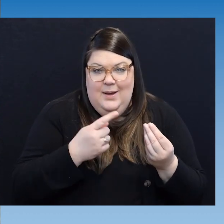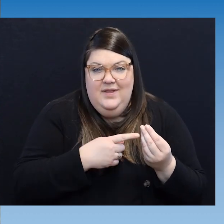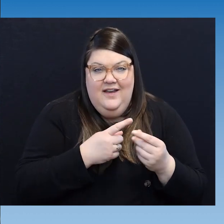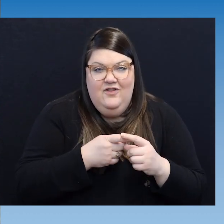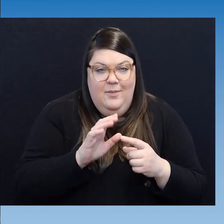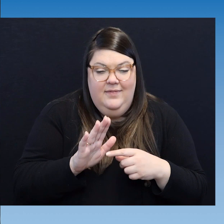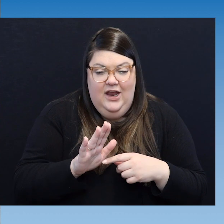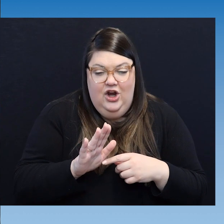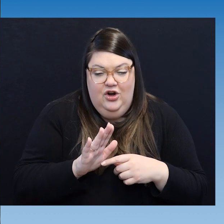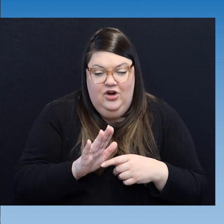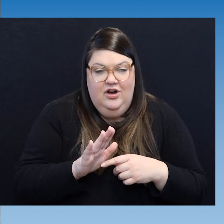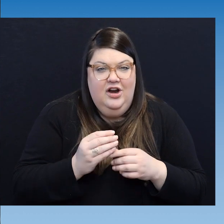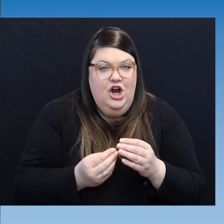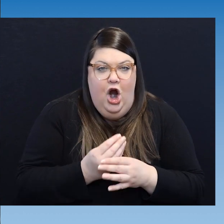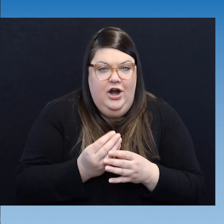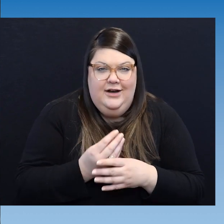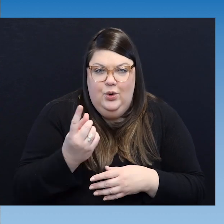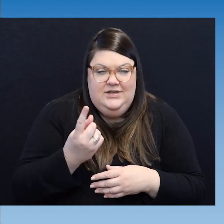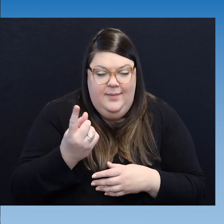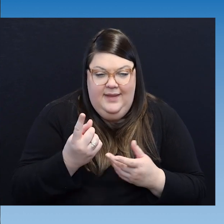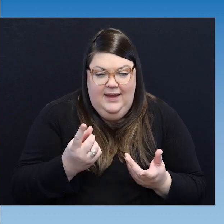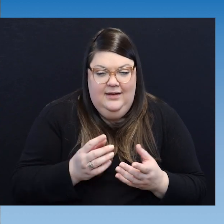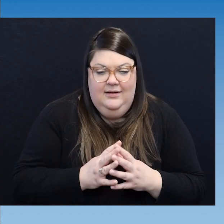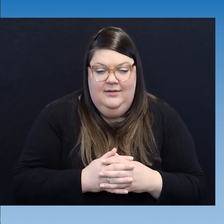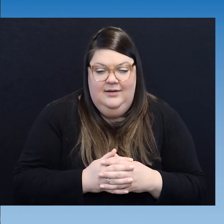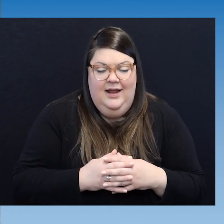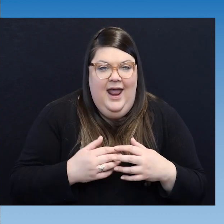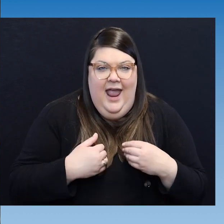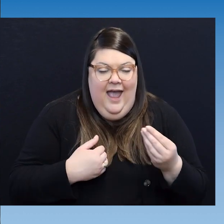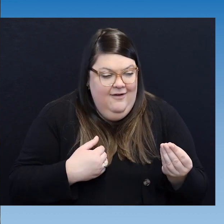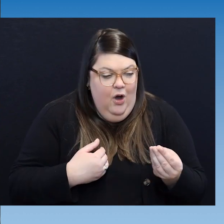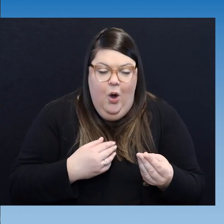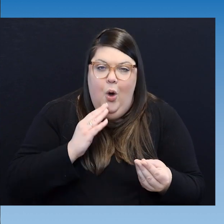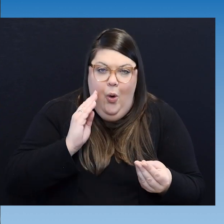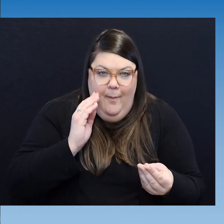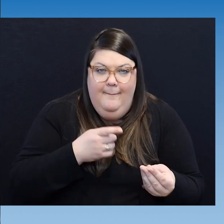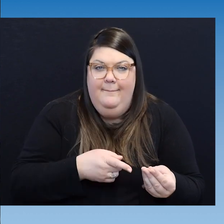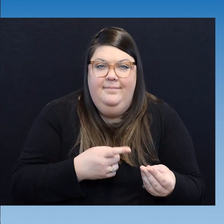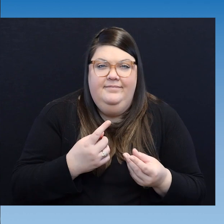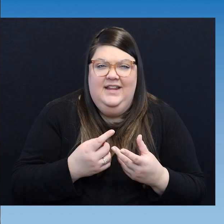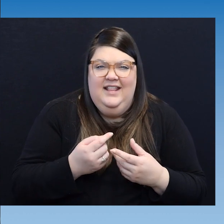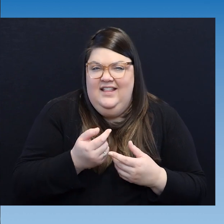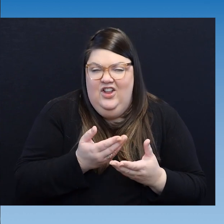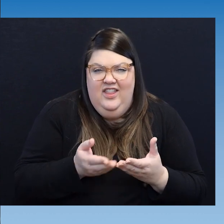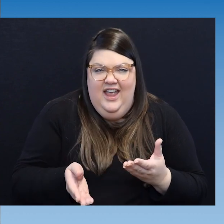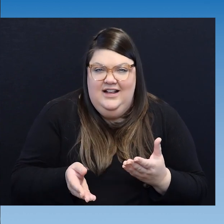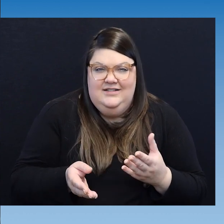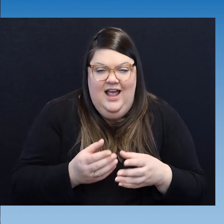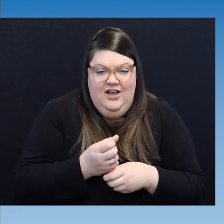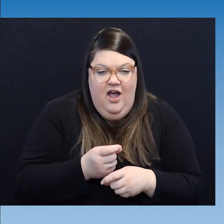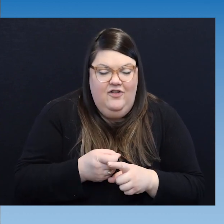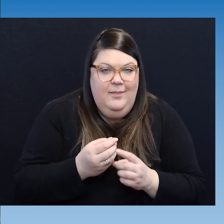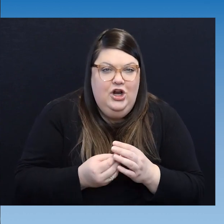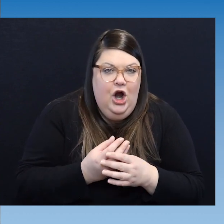something from their, garden or something. And I have that at home, a lot of those little things that I